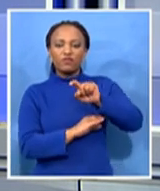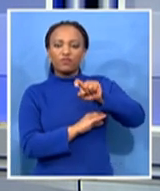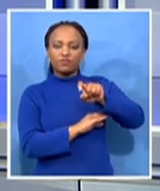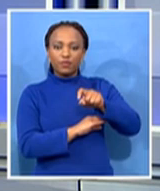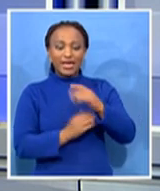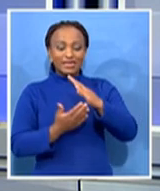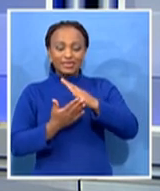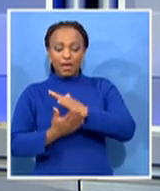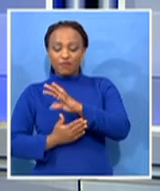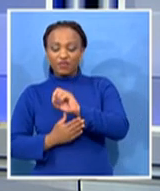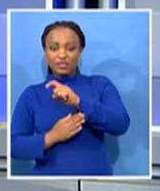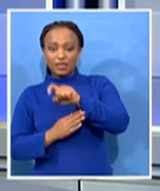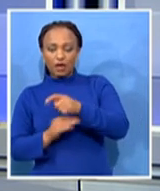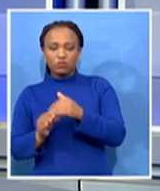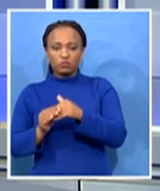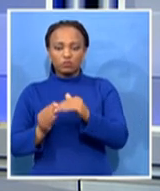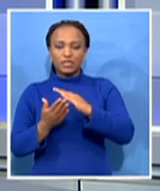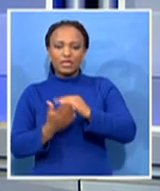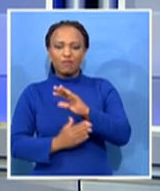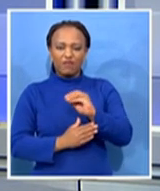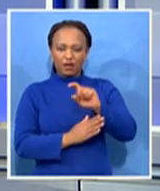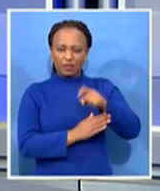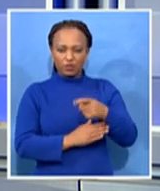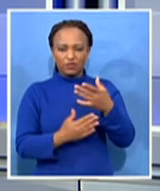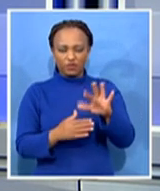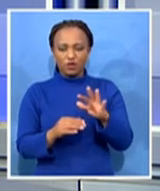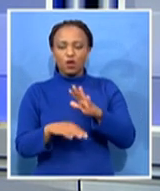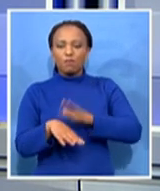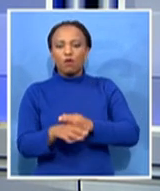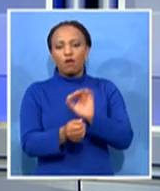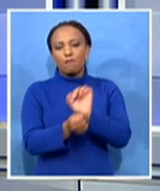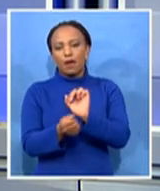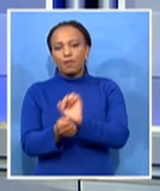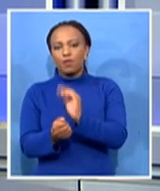there more arrests or more action by the Hawks is expected sometime this morning. We'll take a quick break.